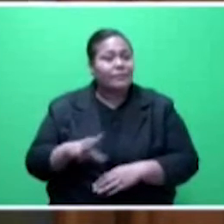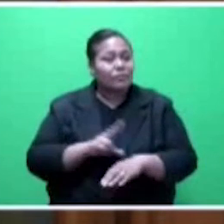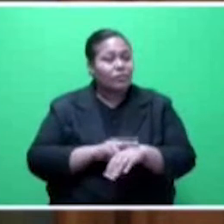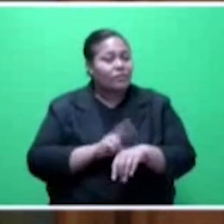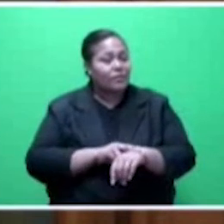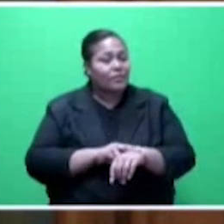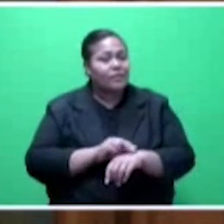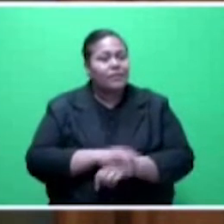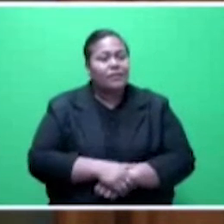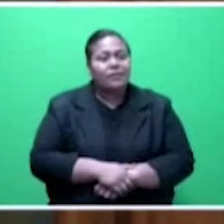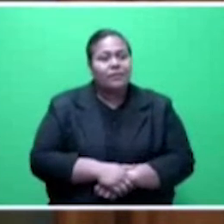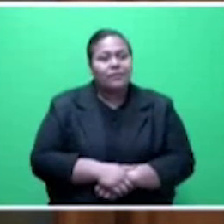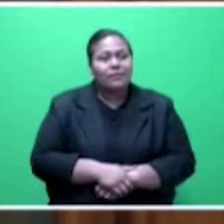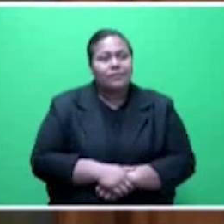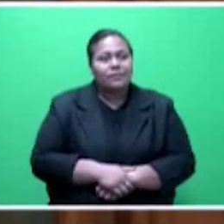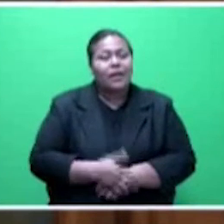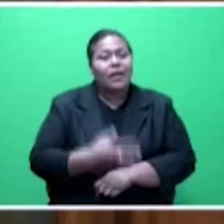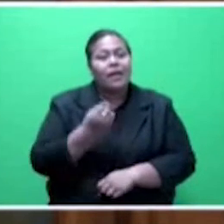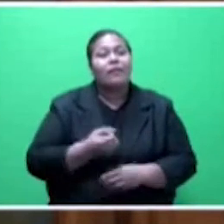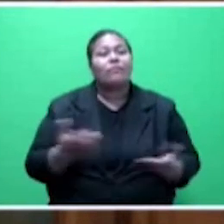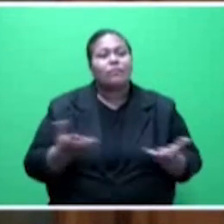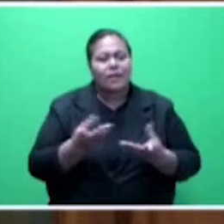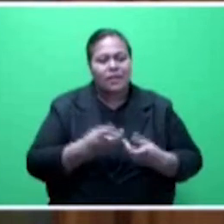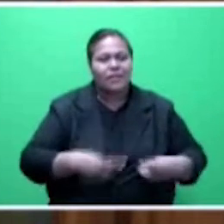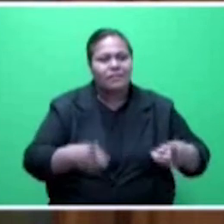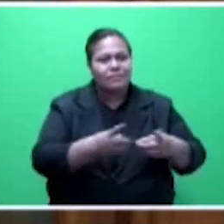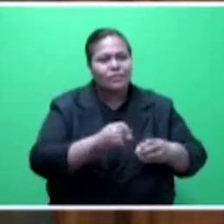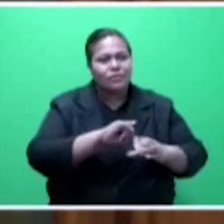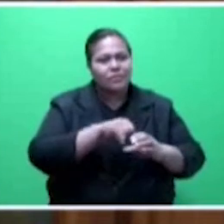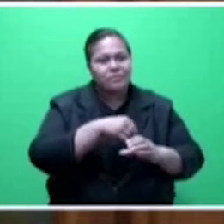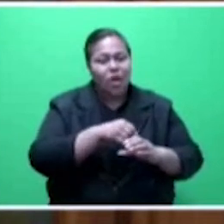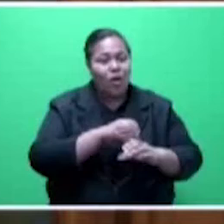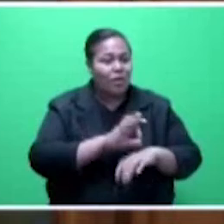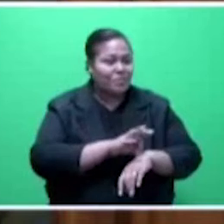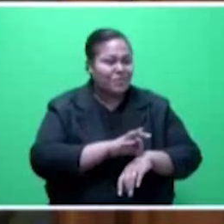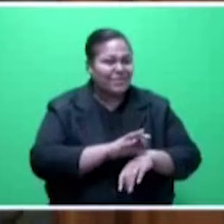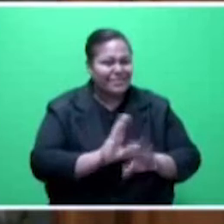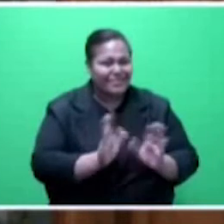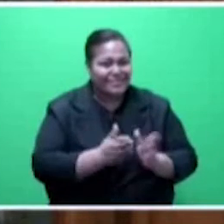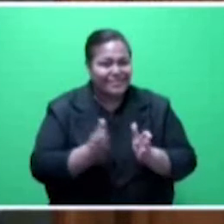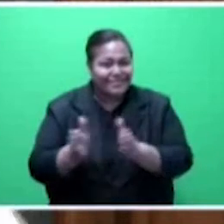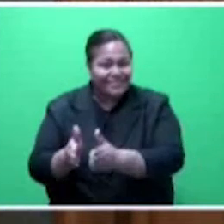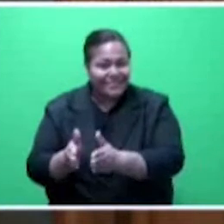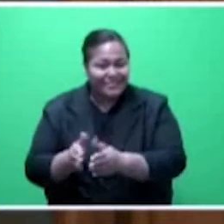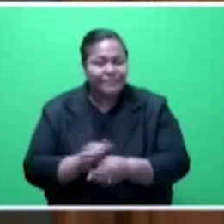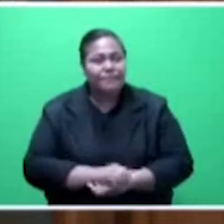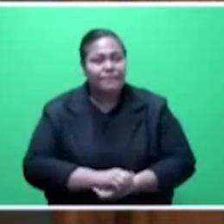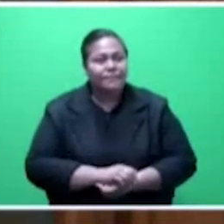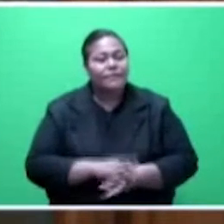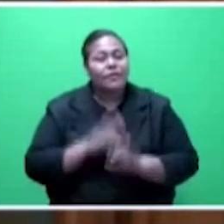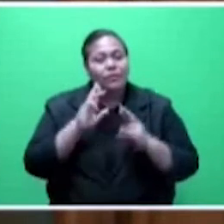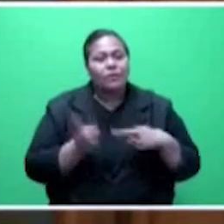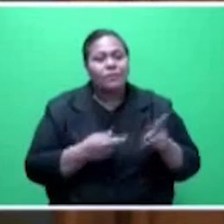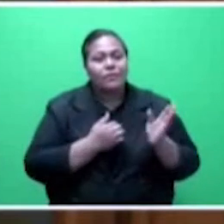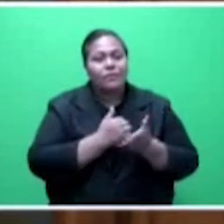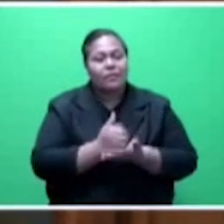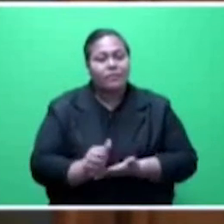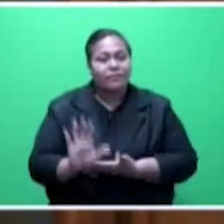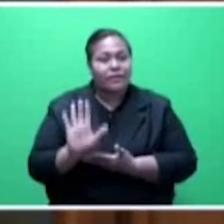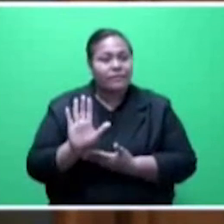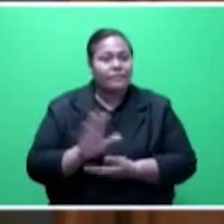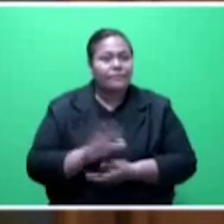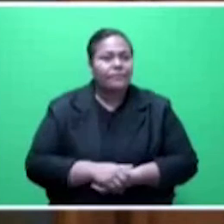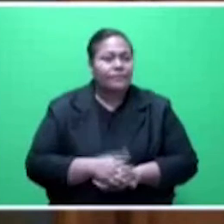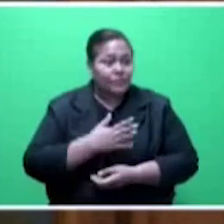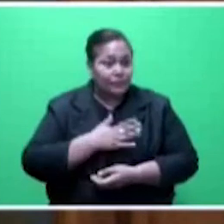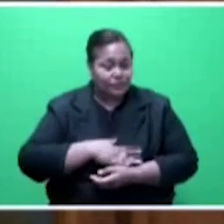based in our divisional medical centres. Mr. Speaker, sir, recommendation 5. I wish